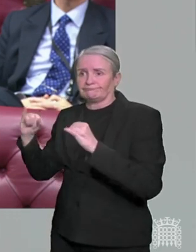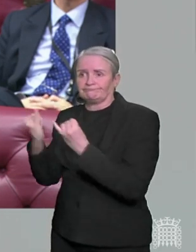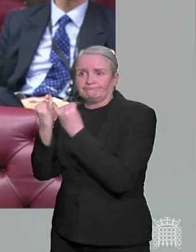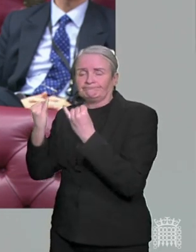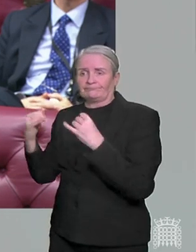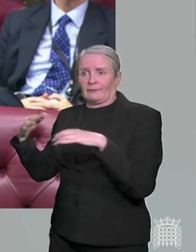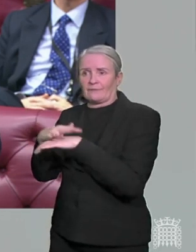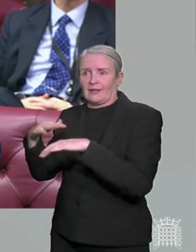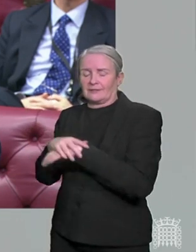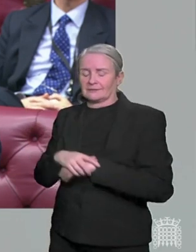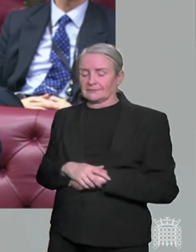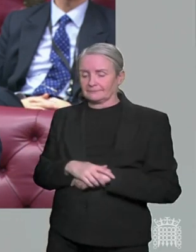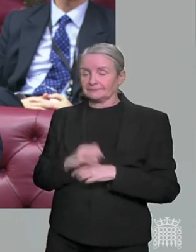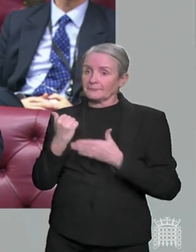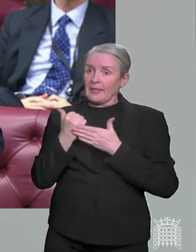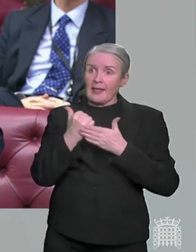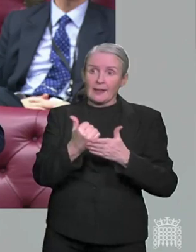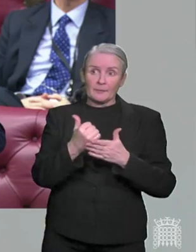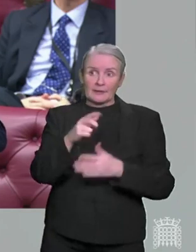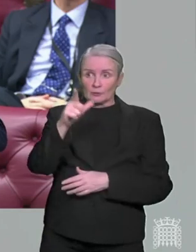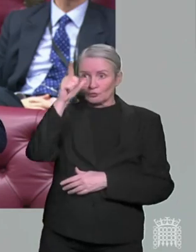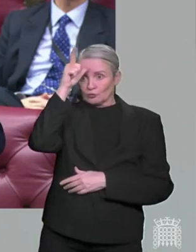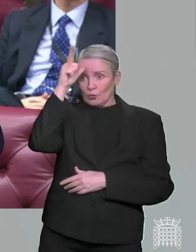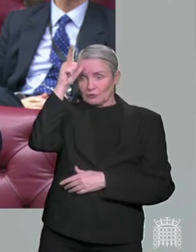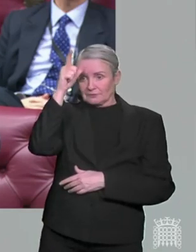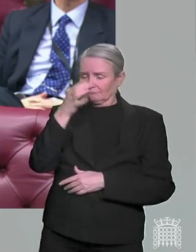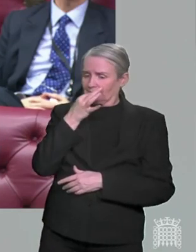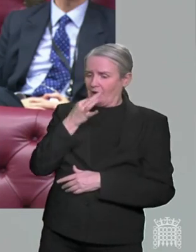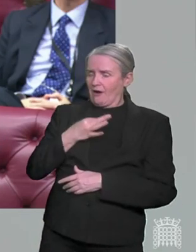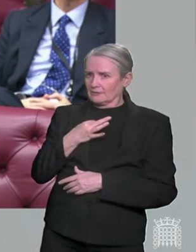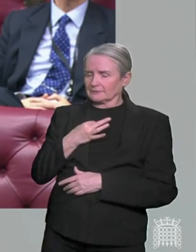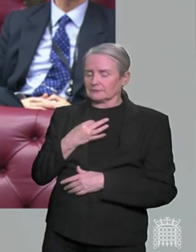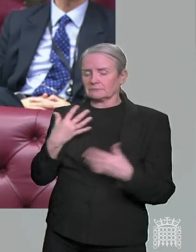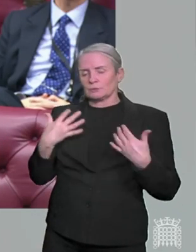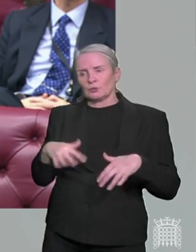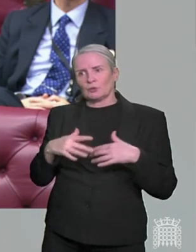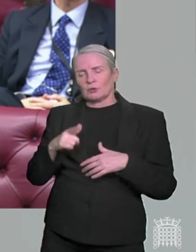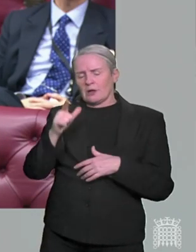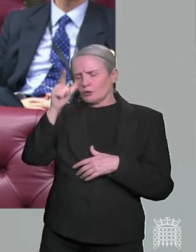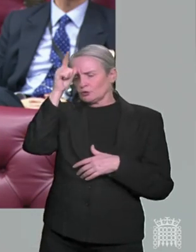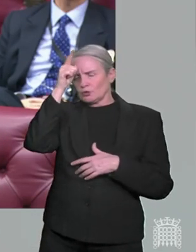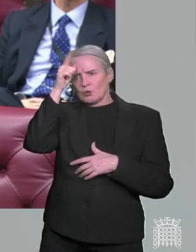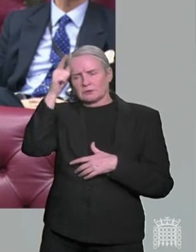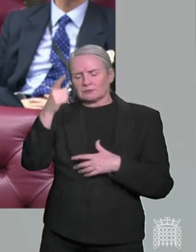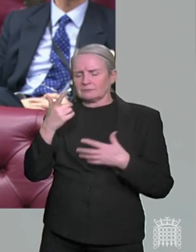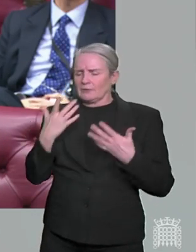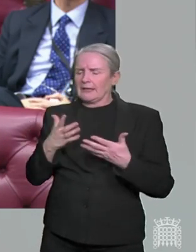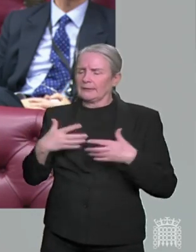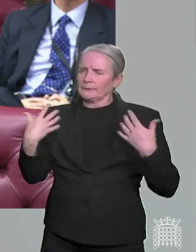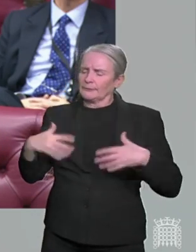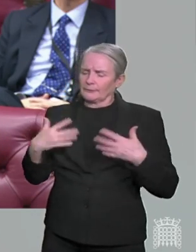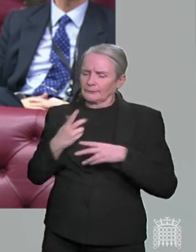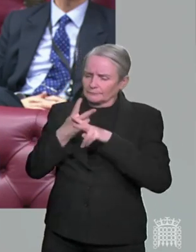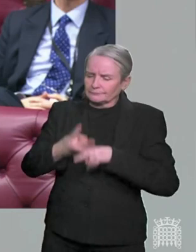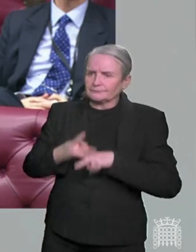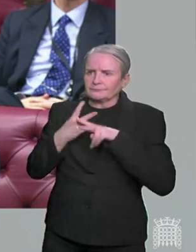we're doing to help Jordan. I mean, first of all, in terms of Jordan's incredible work they do in looking after refugees, we have given a huge amount